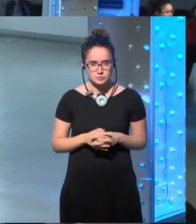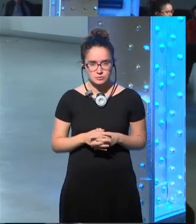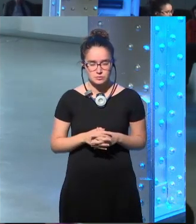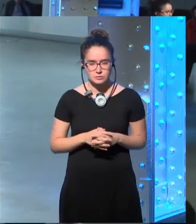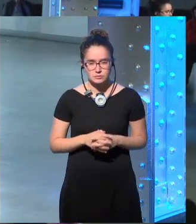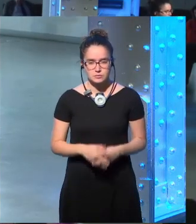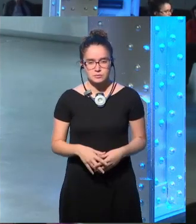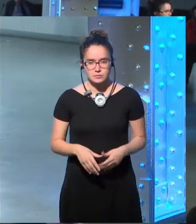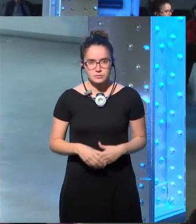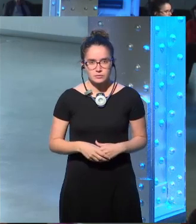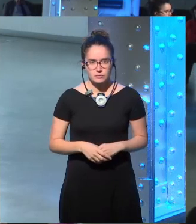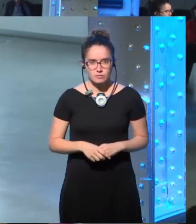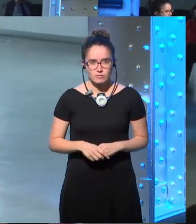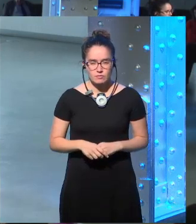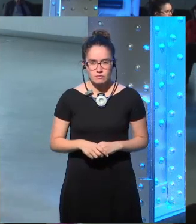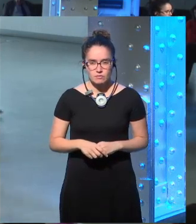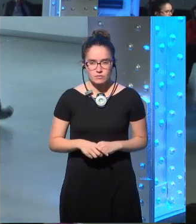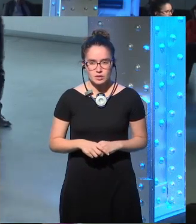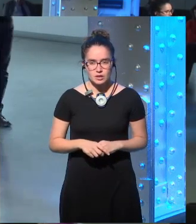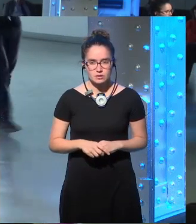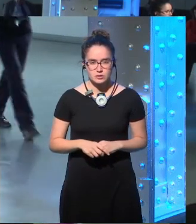Any other questions?